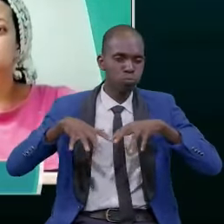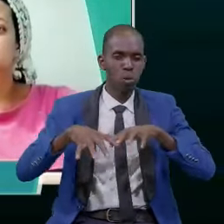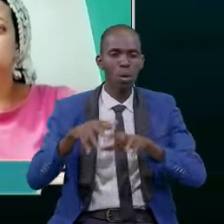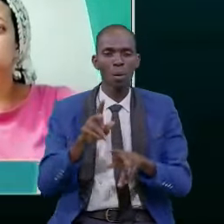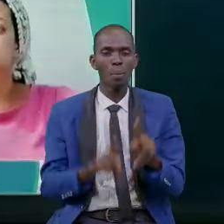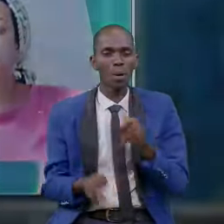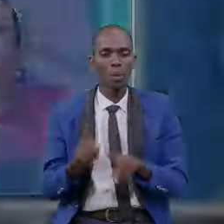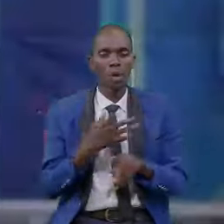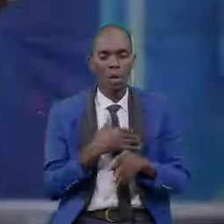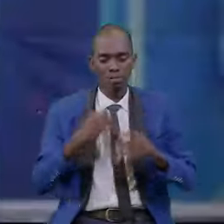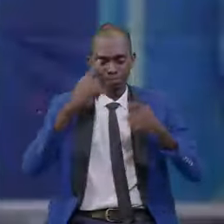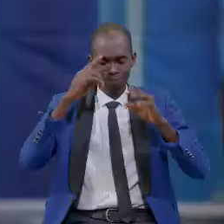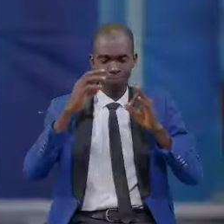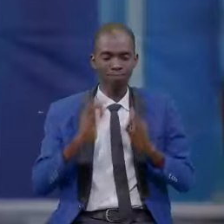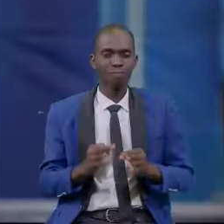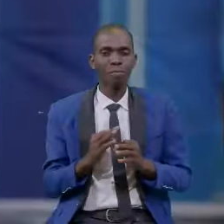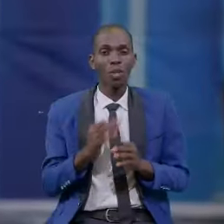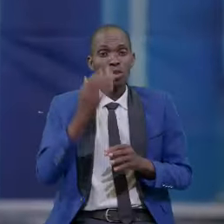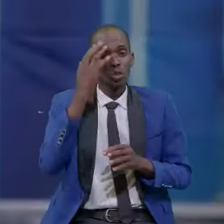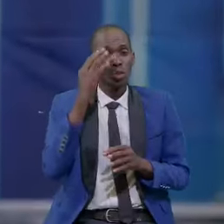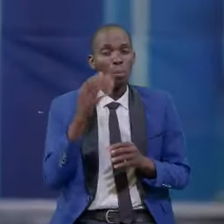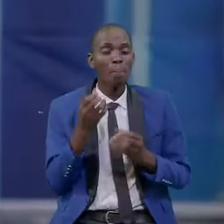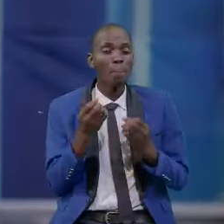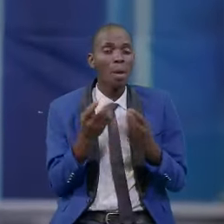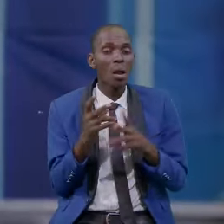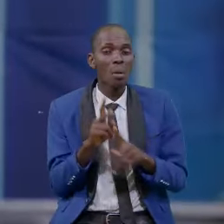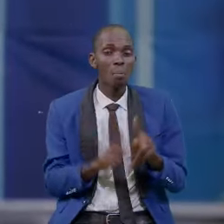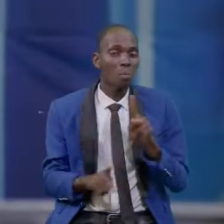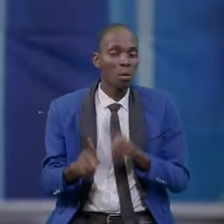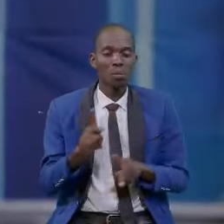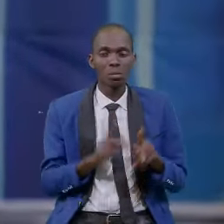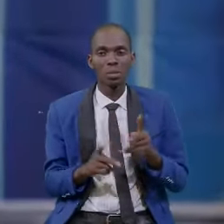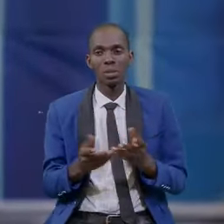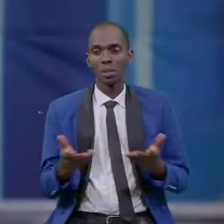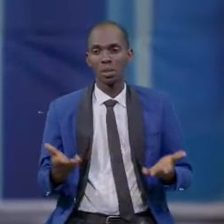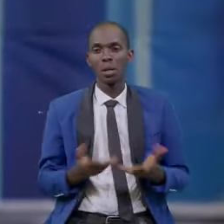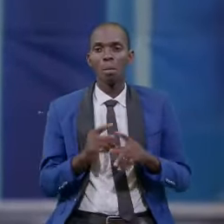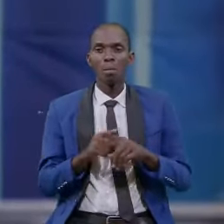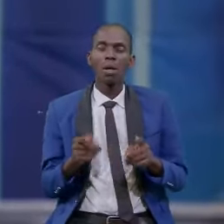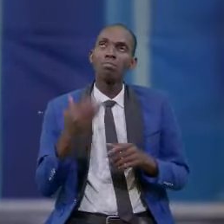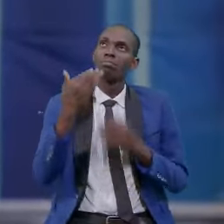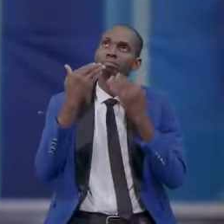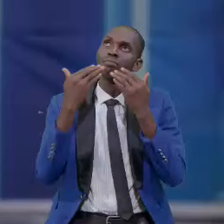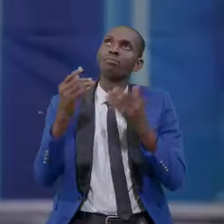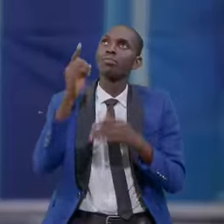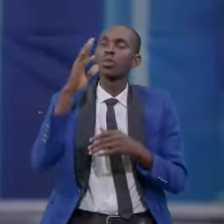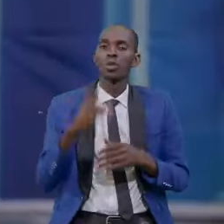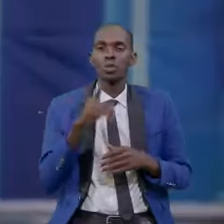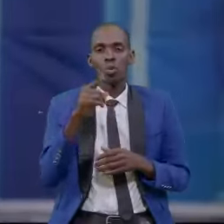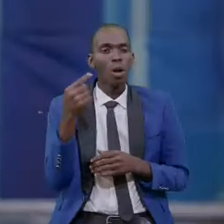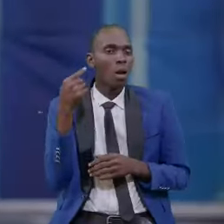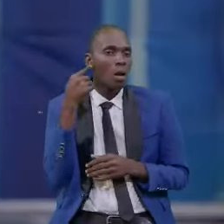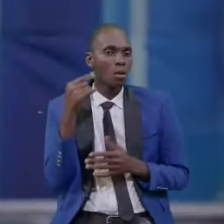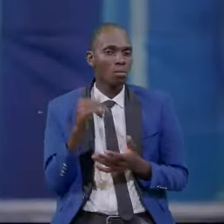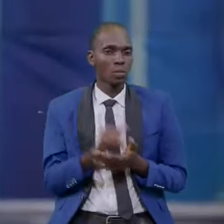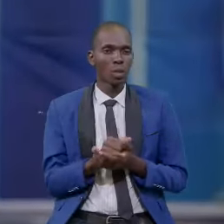had heard. You know, many people here, but thank God you heard that here we're going